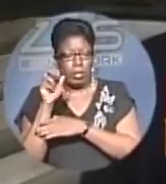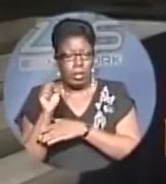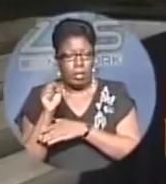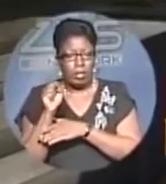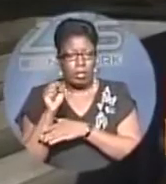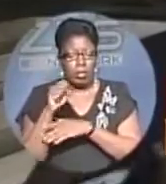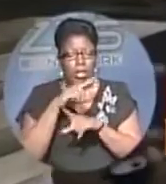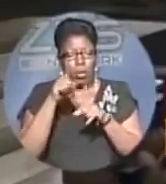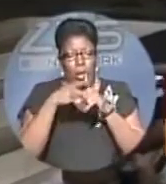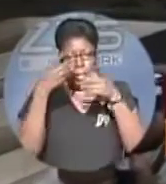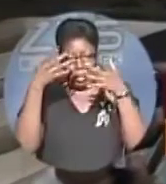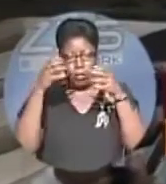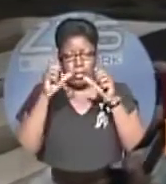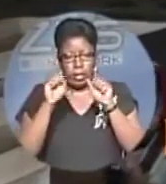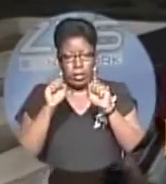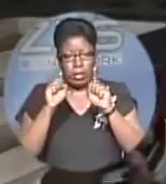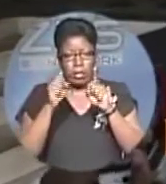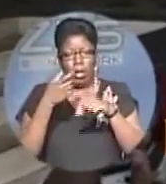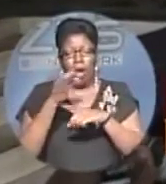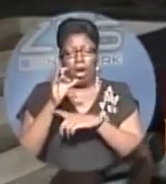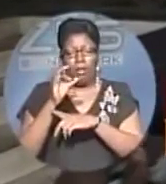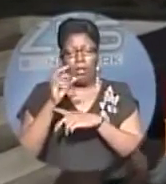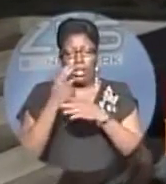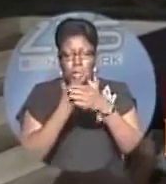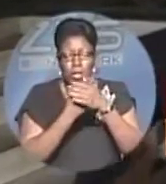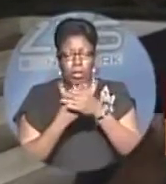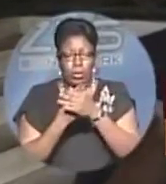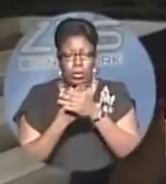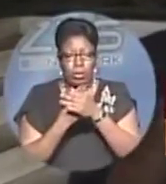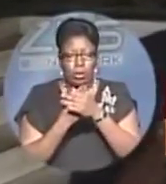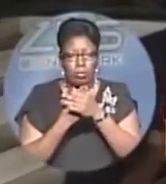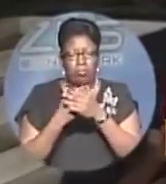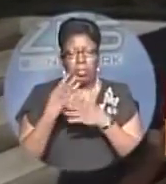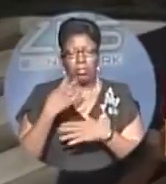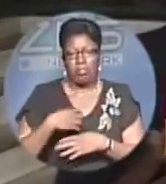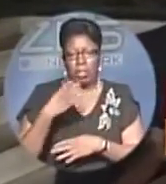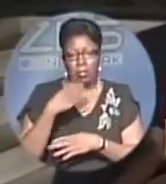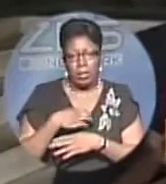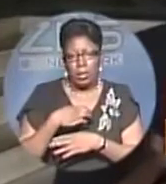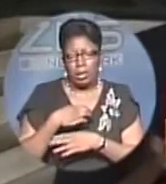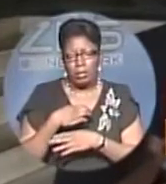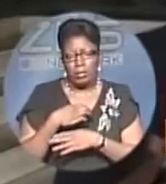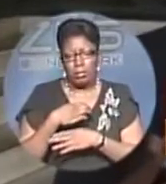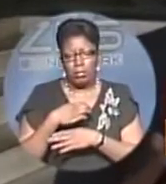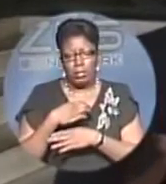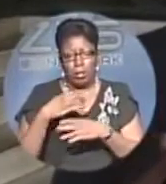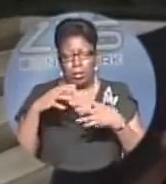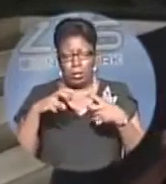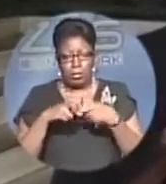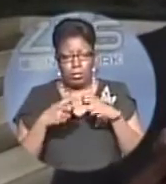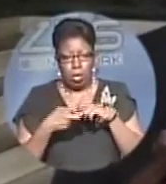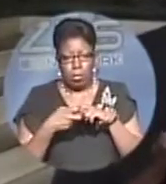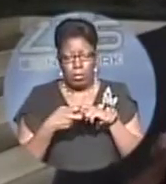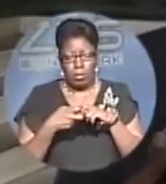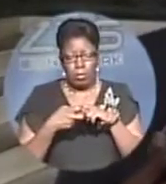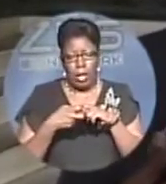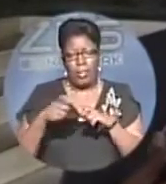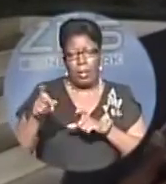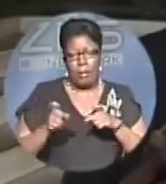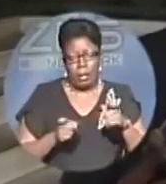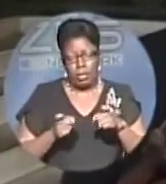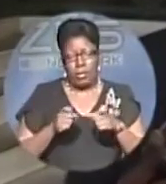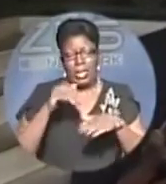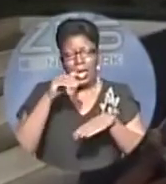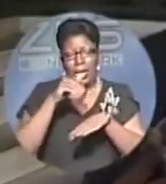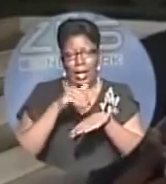where the president of the union was complaining publicly about some matter involving the management at Sandals. Up